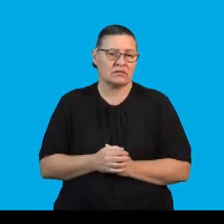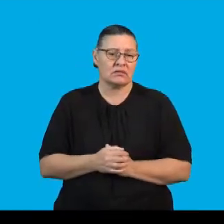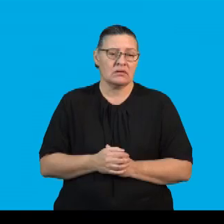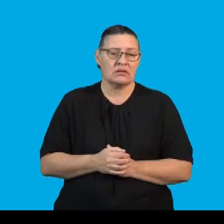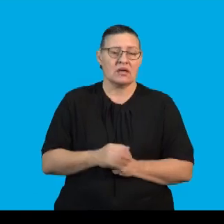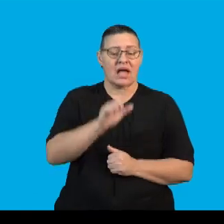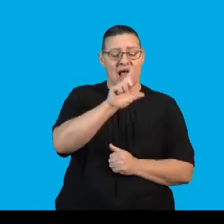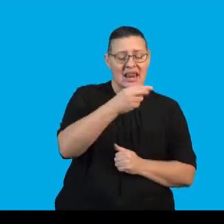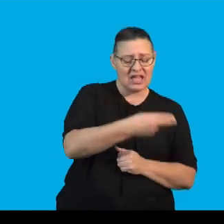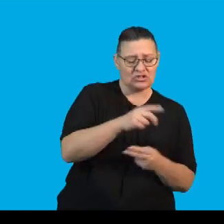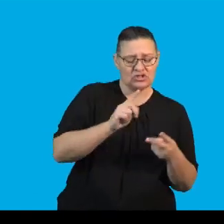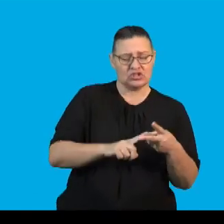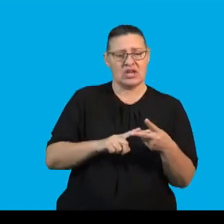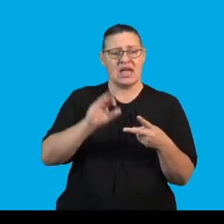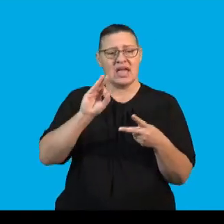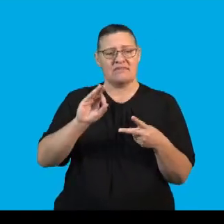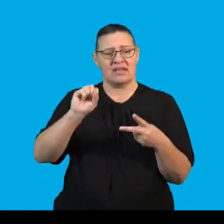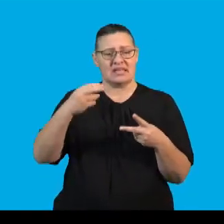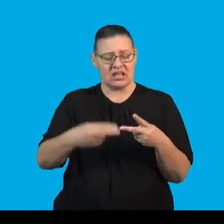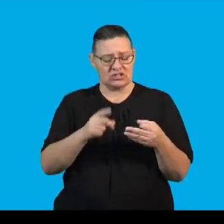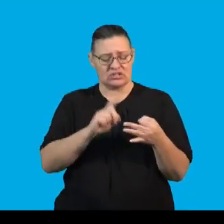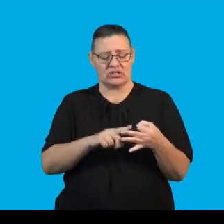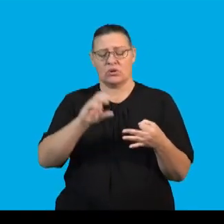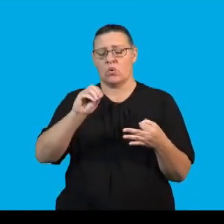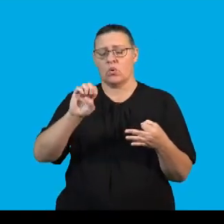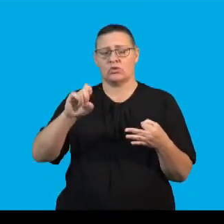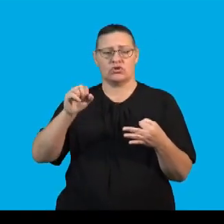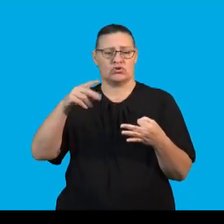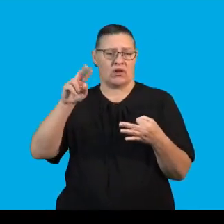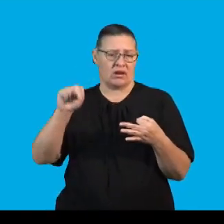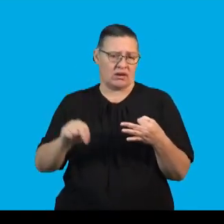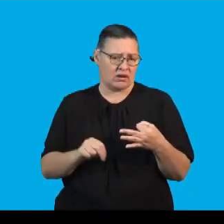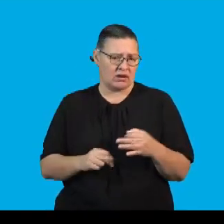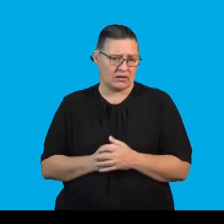All these three hormones, LH, FSH, and estrogen.